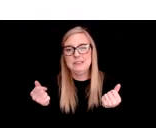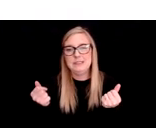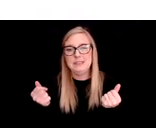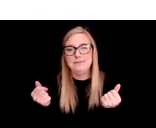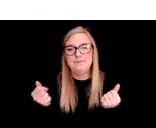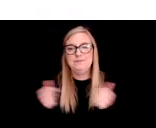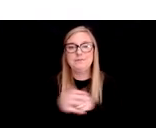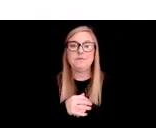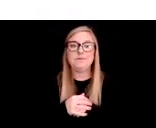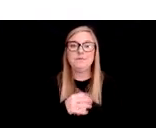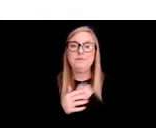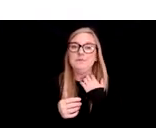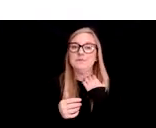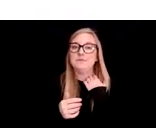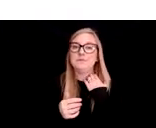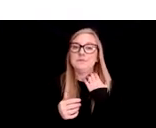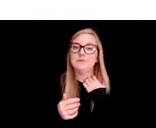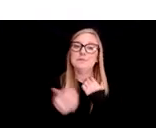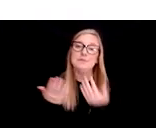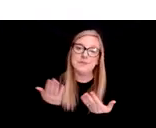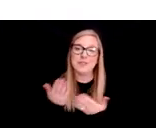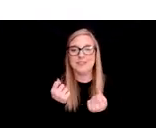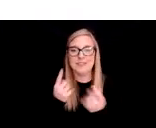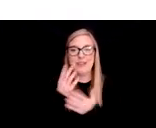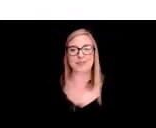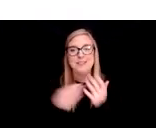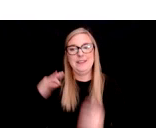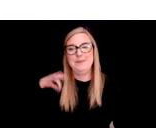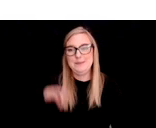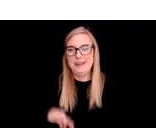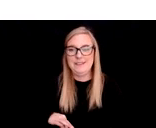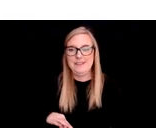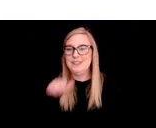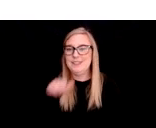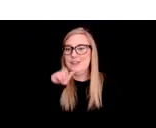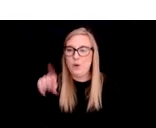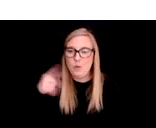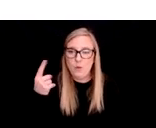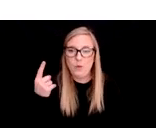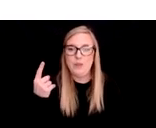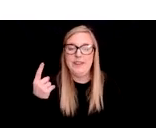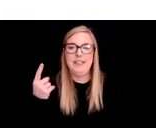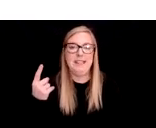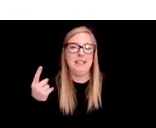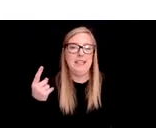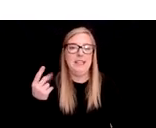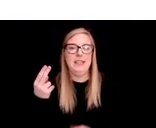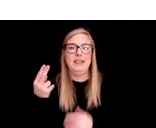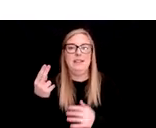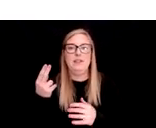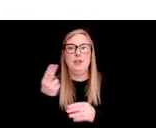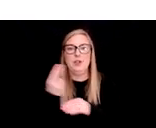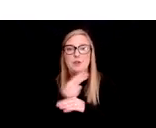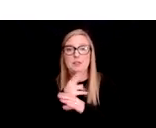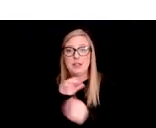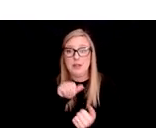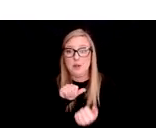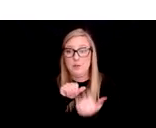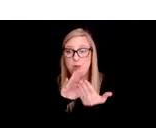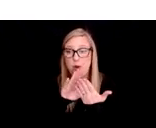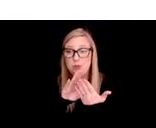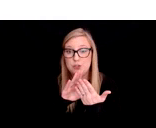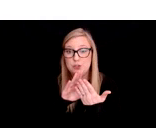So there's definitely merit to not only using, you know, again, that approach to bringing it on